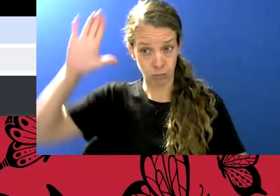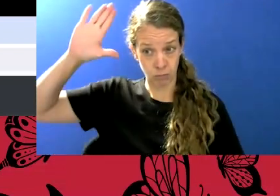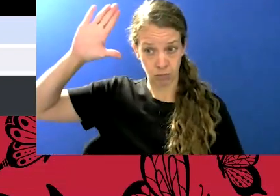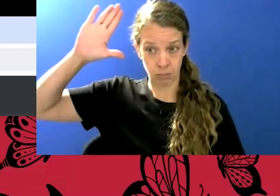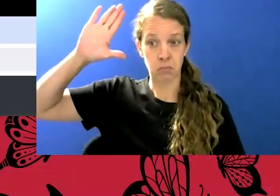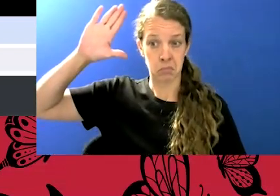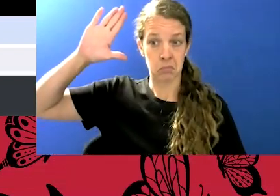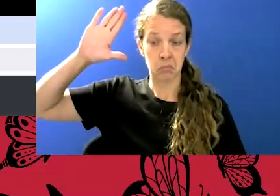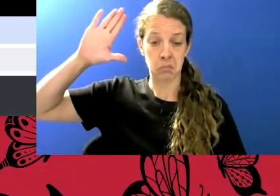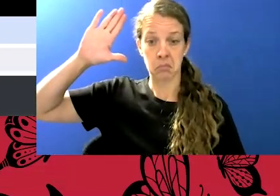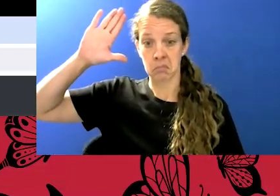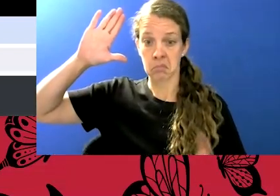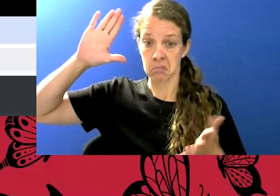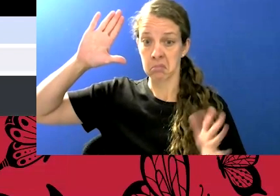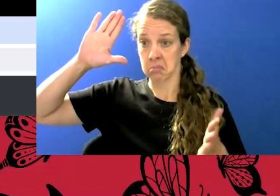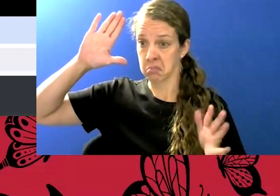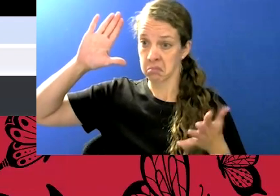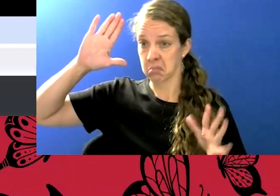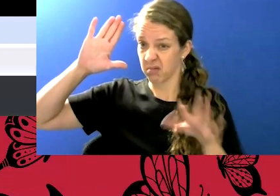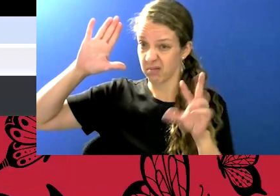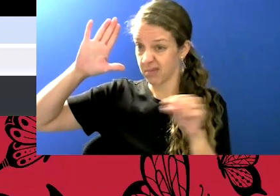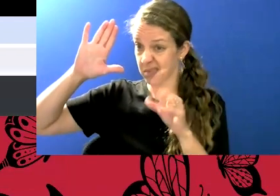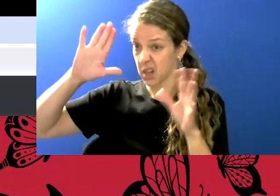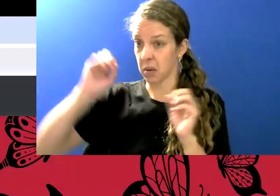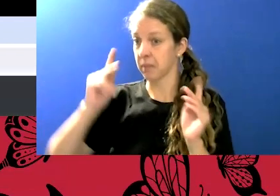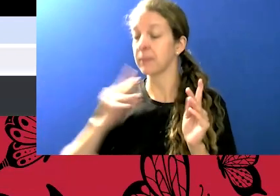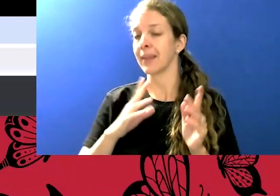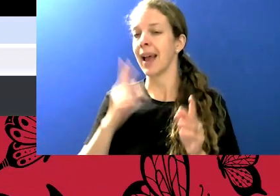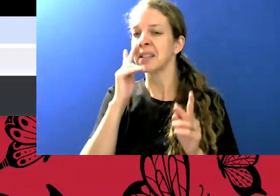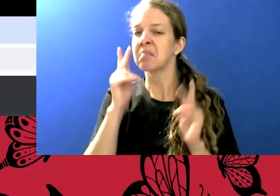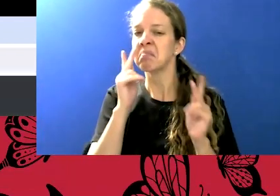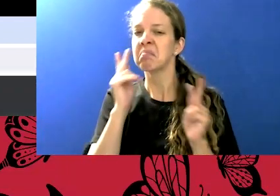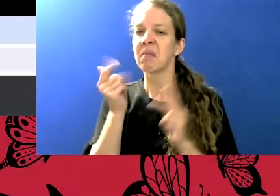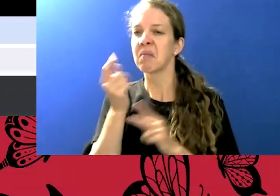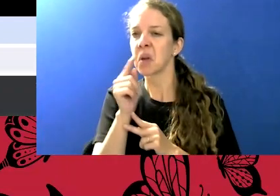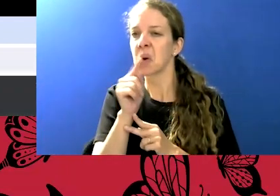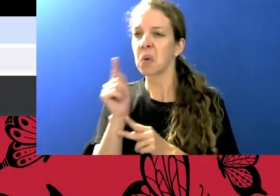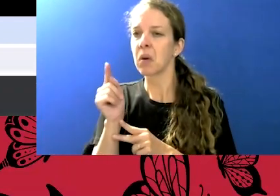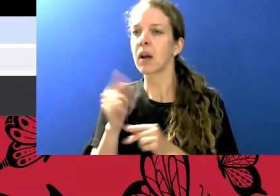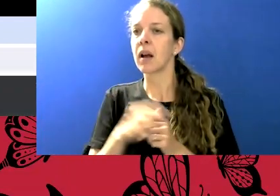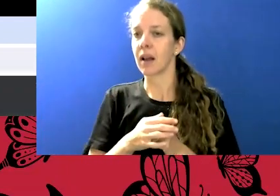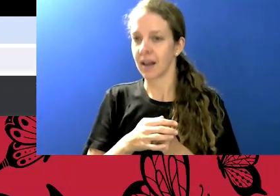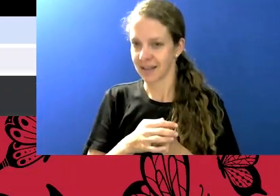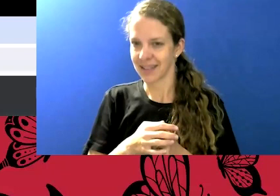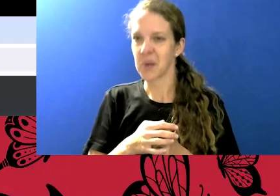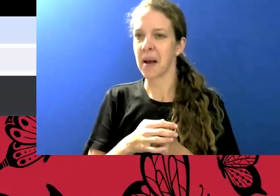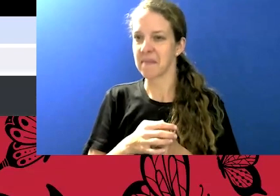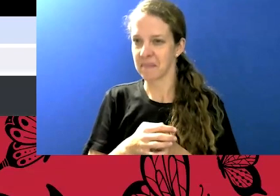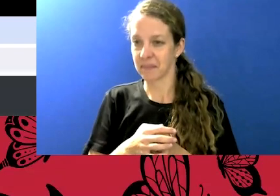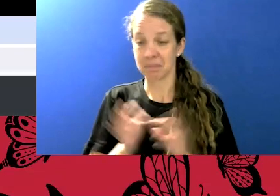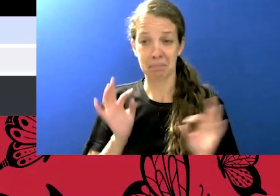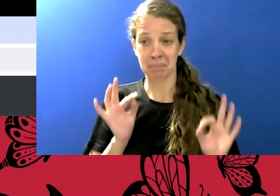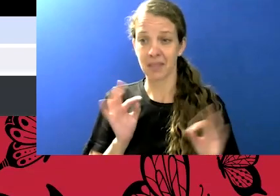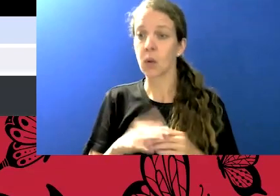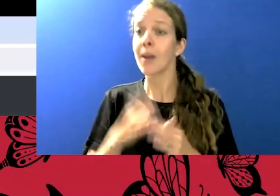Okay, very good. Thank you. No? Do you guys, okay. I see a hand on Zoom. Okay, right. Perfect. Well,